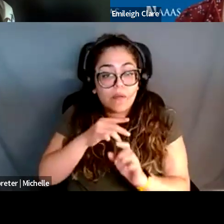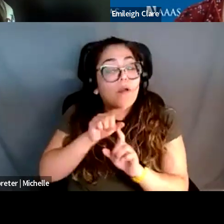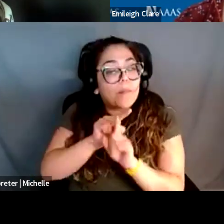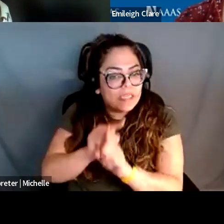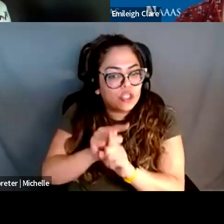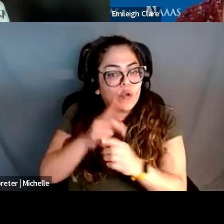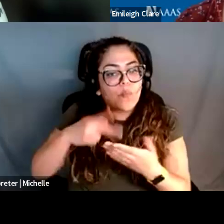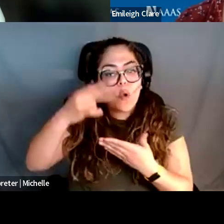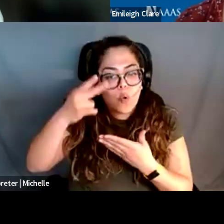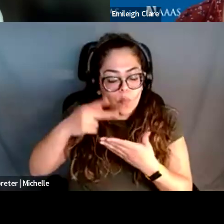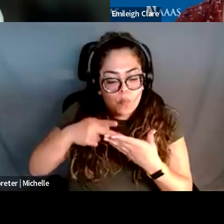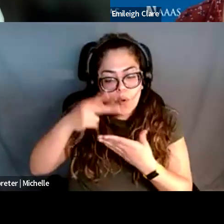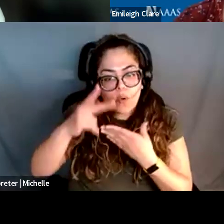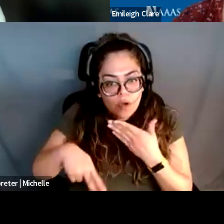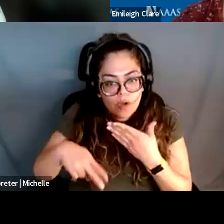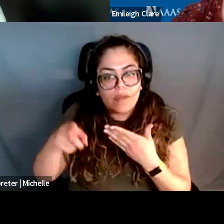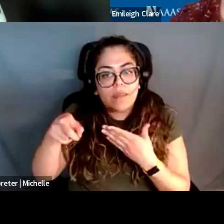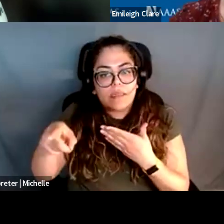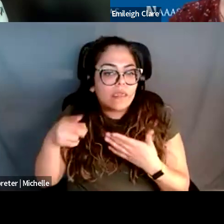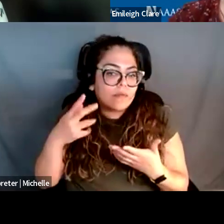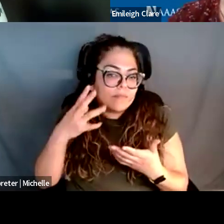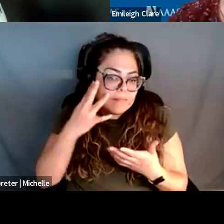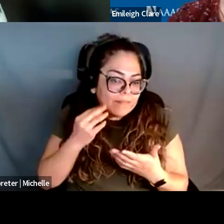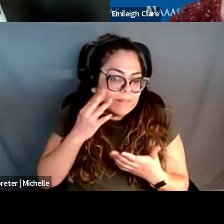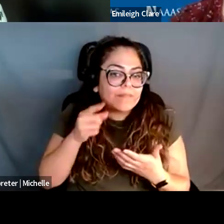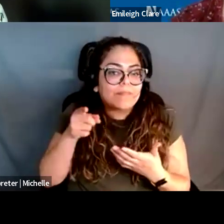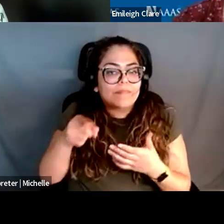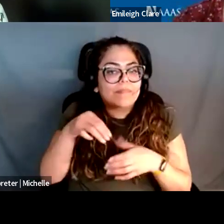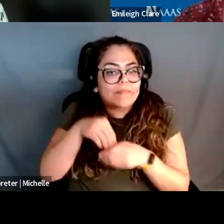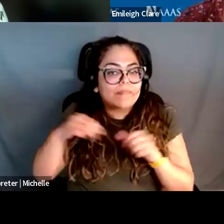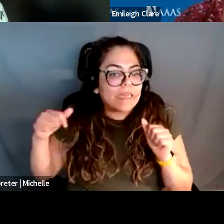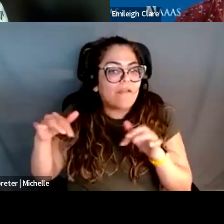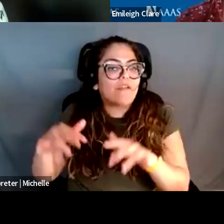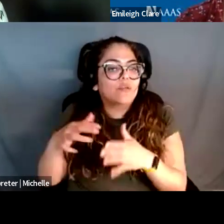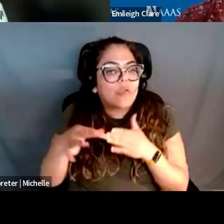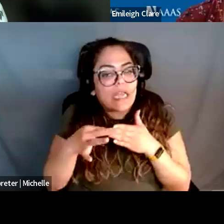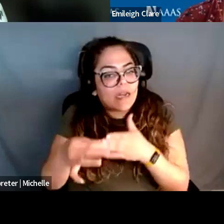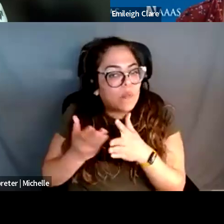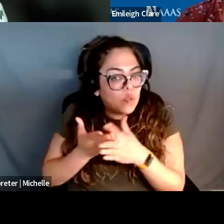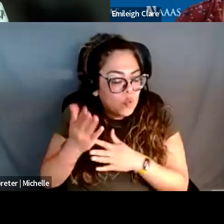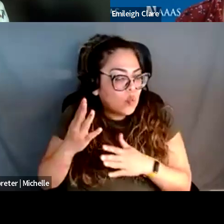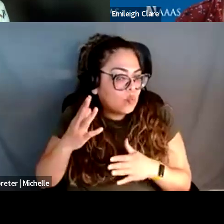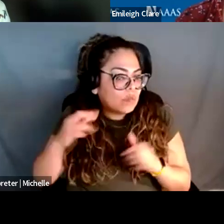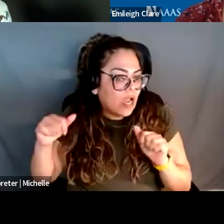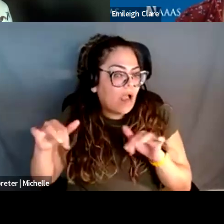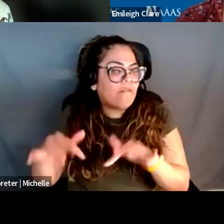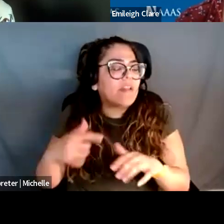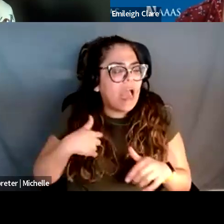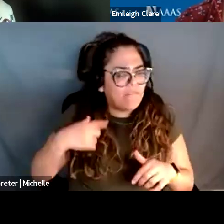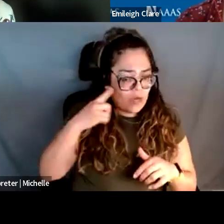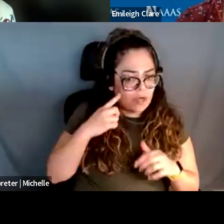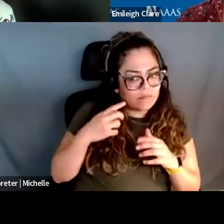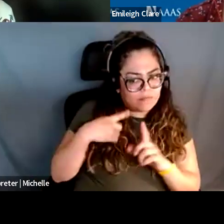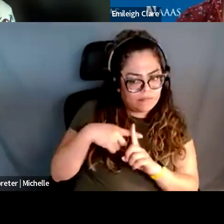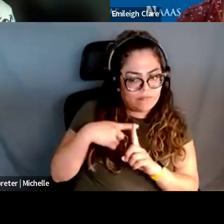first-time attendees with an experienced attendee at the conference, sort of guide them through the conference. And I've heard really good feedback from some